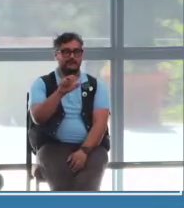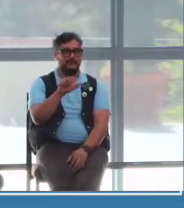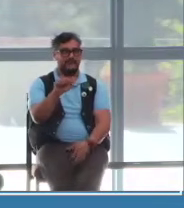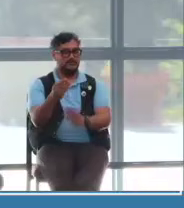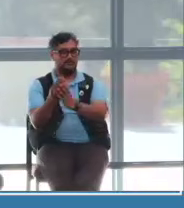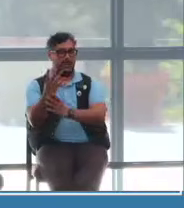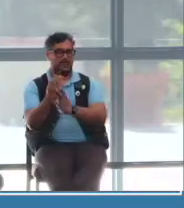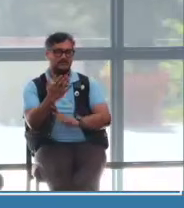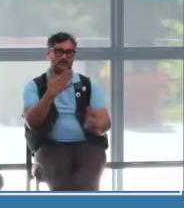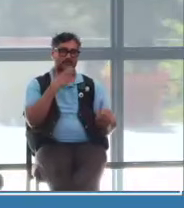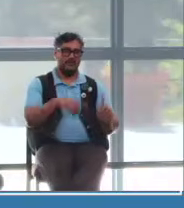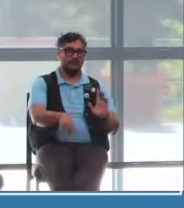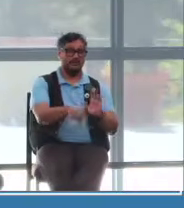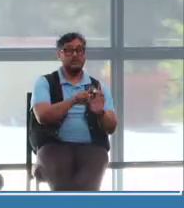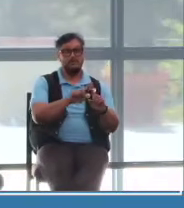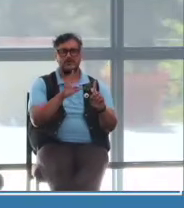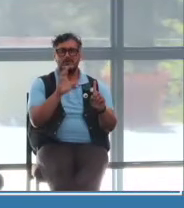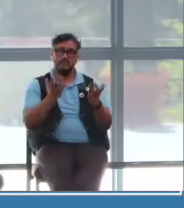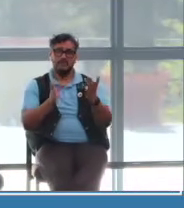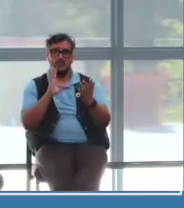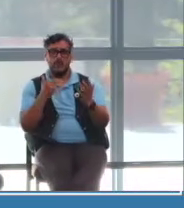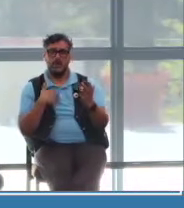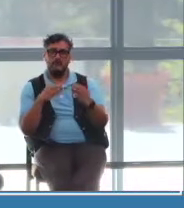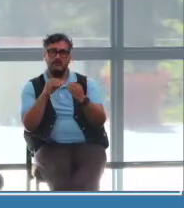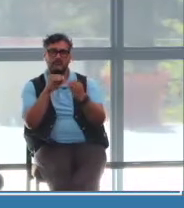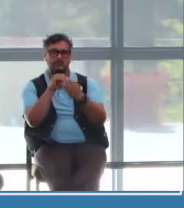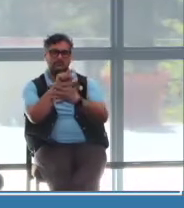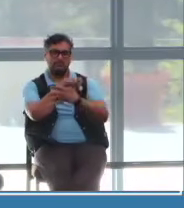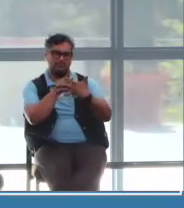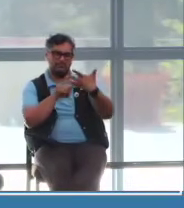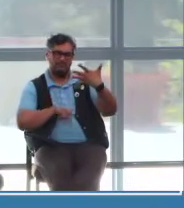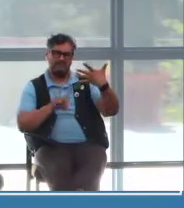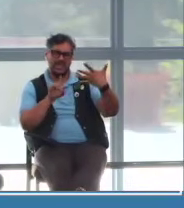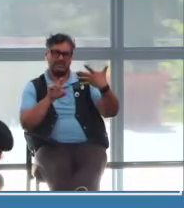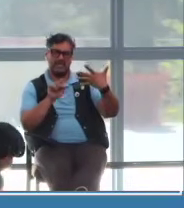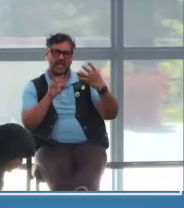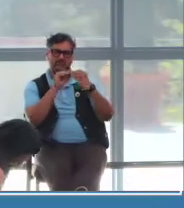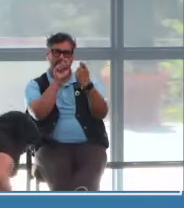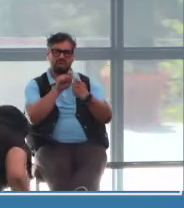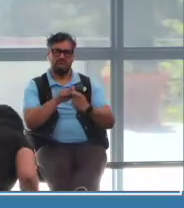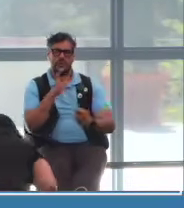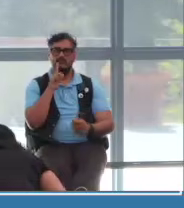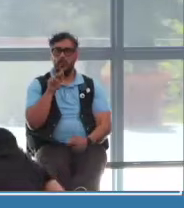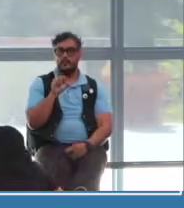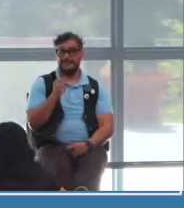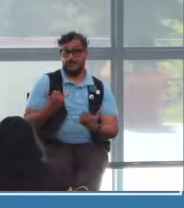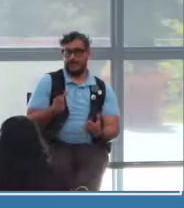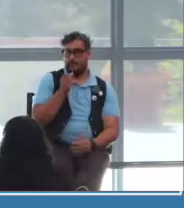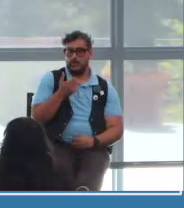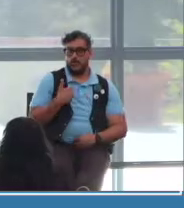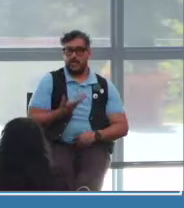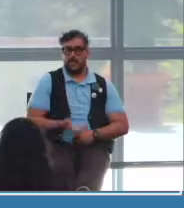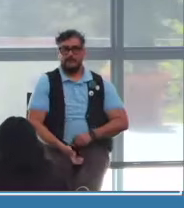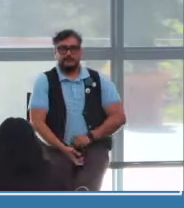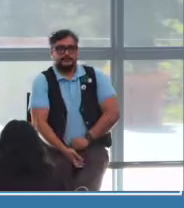diet for lupus in the next few years that we don't have. Is there a clinical trial